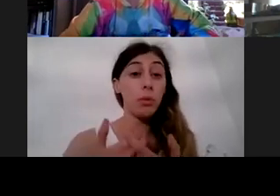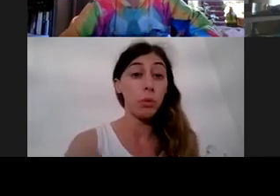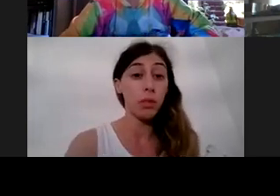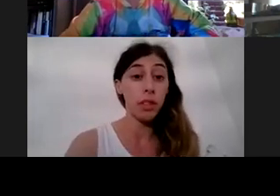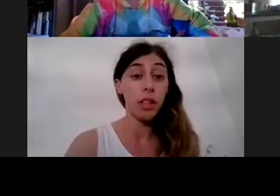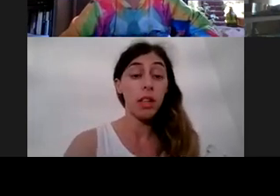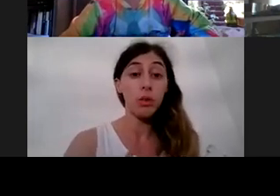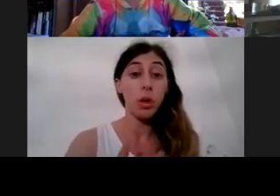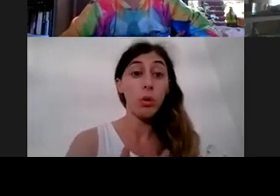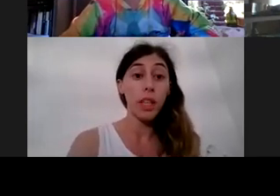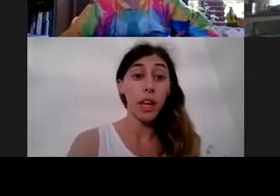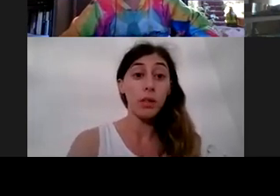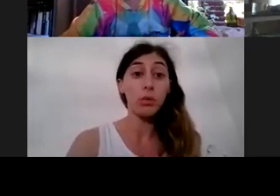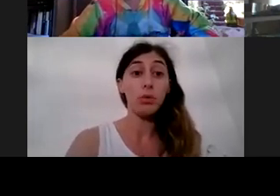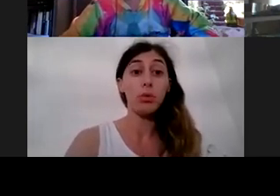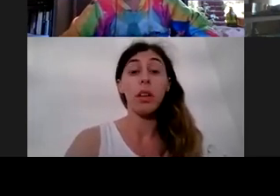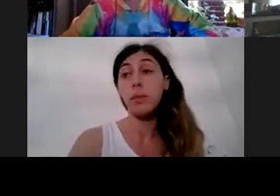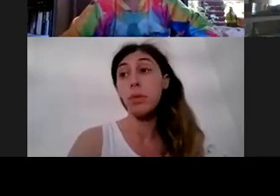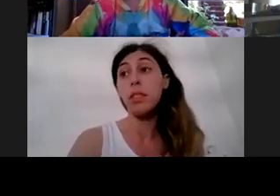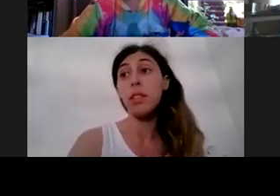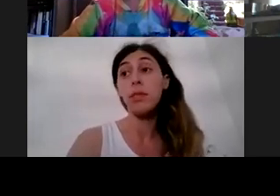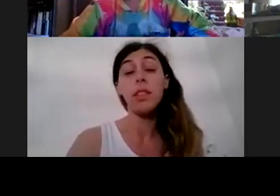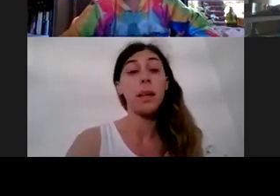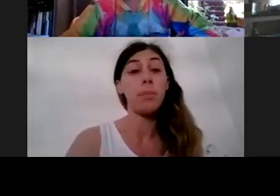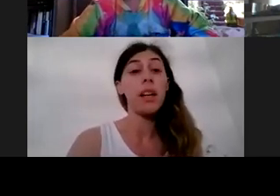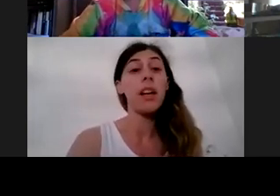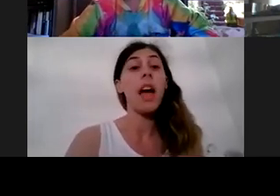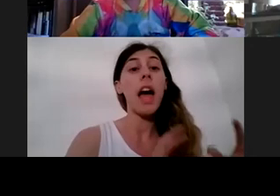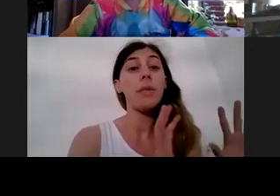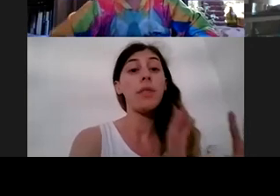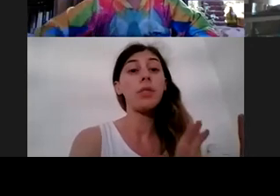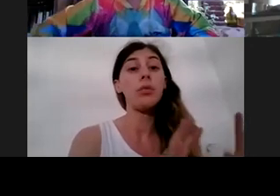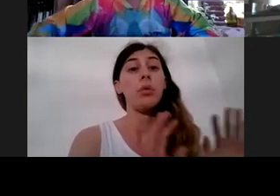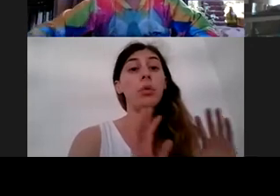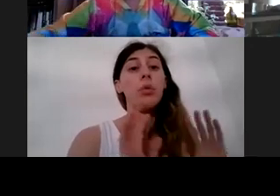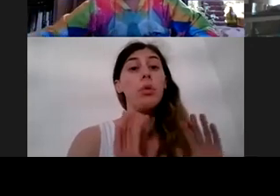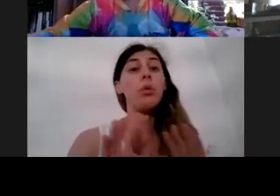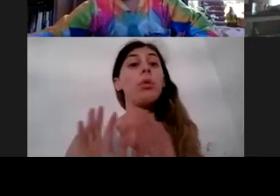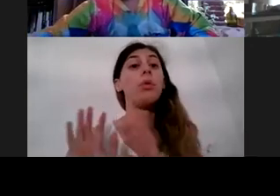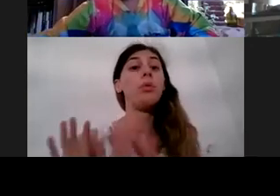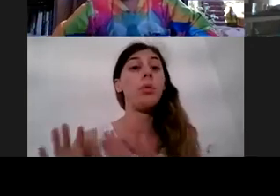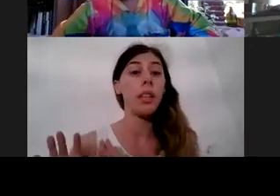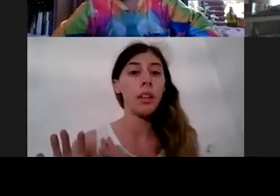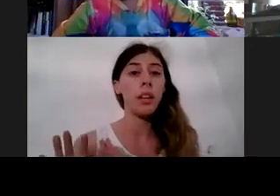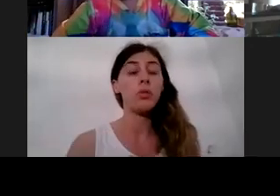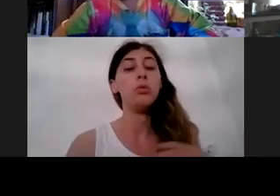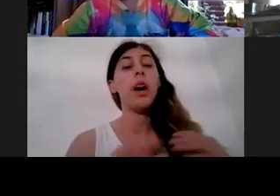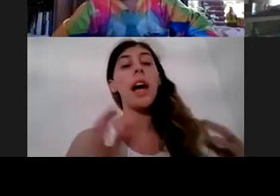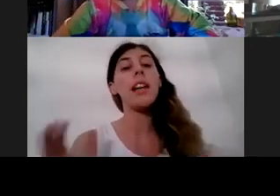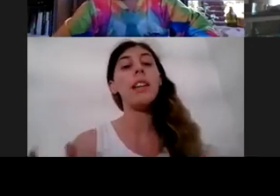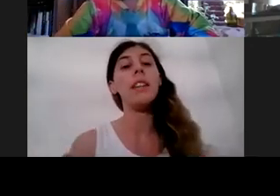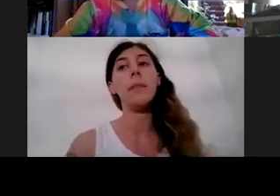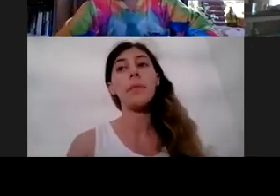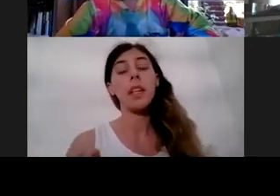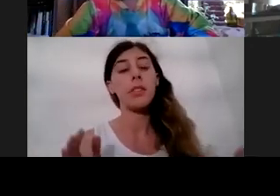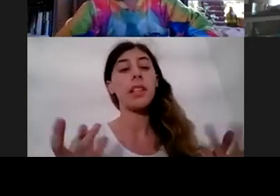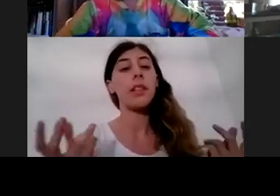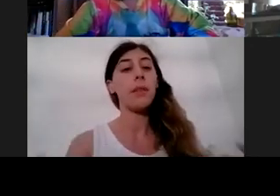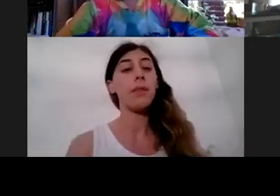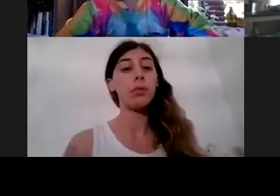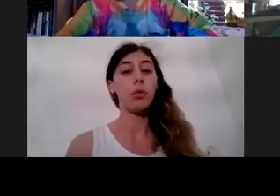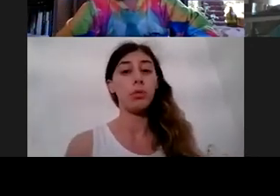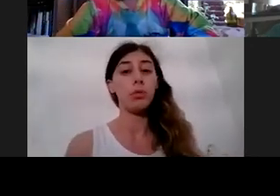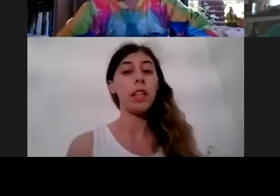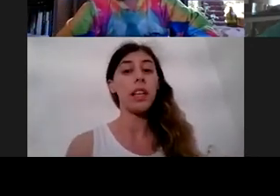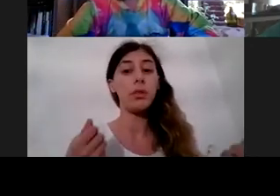be refunded. This is connected to medical transition, which you must pay, and there is a